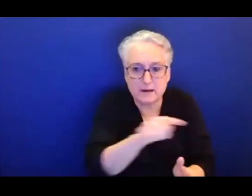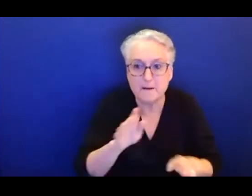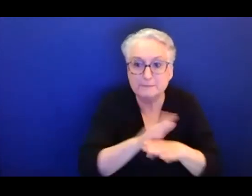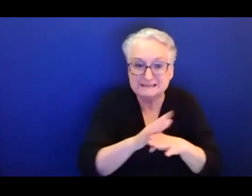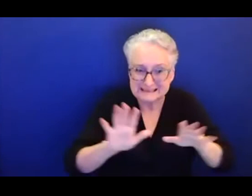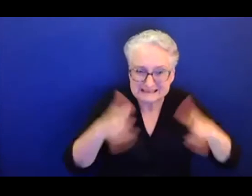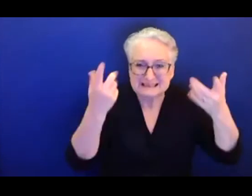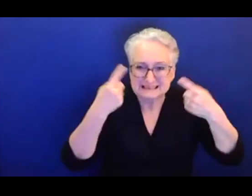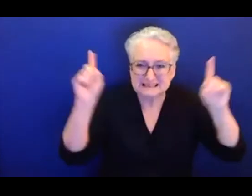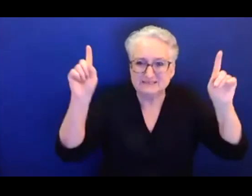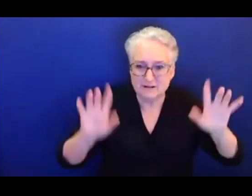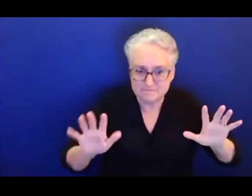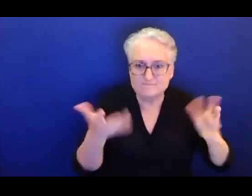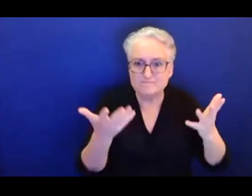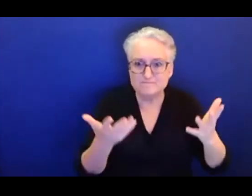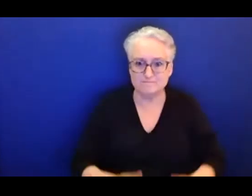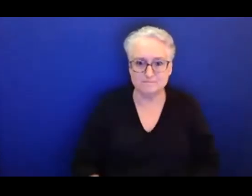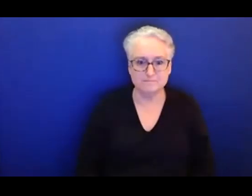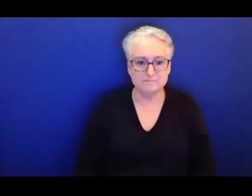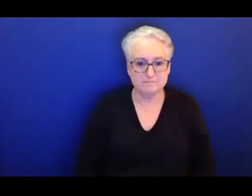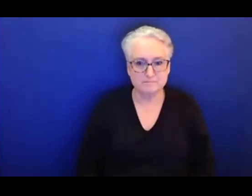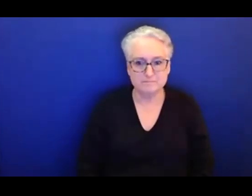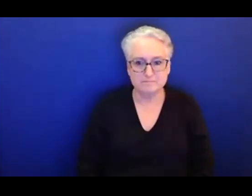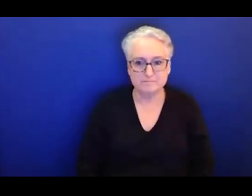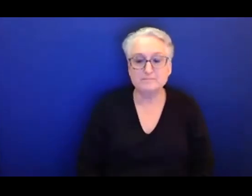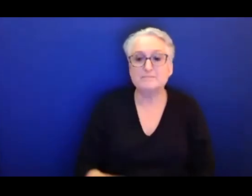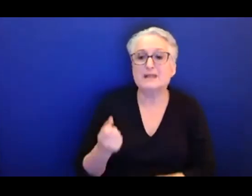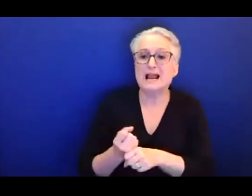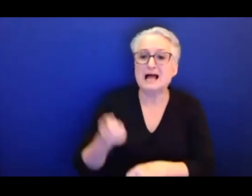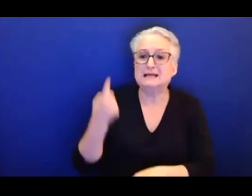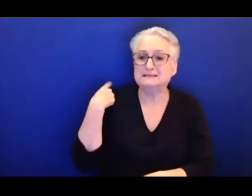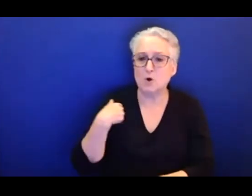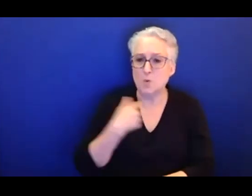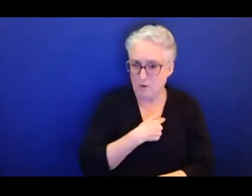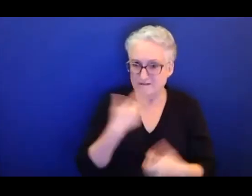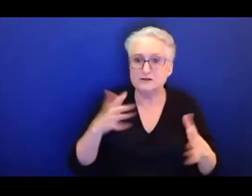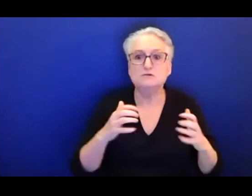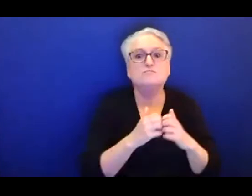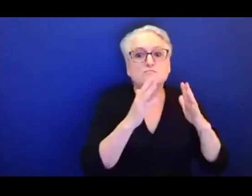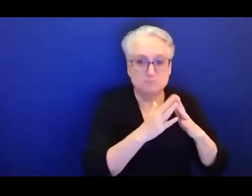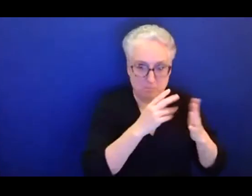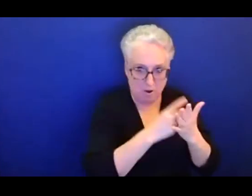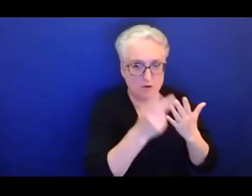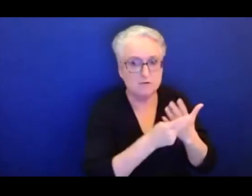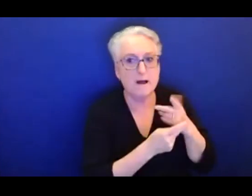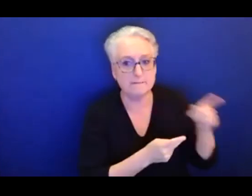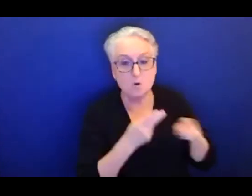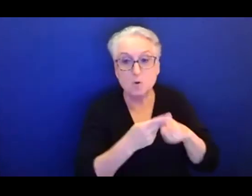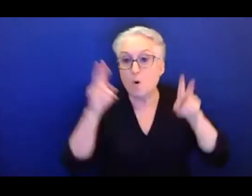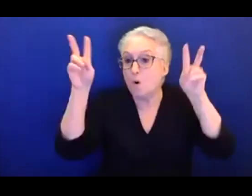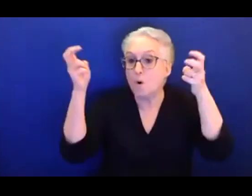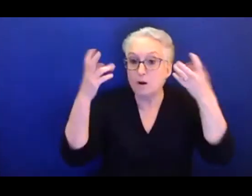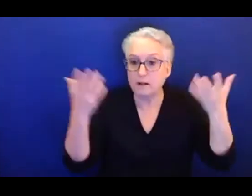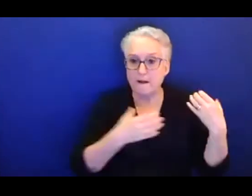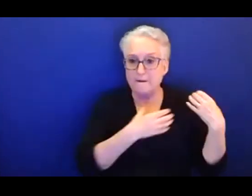last year, and we are proposing to continue it. The Mayor's Leadership Training Program will provide training to 30 residents